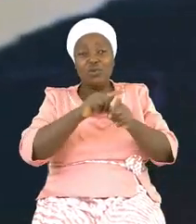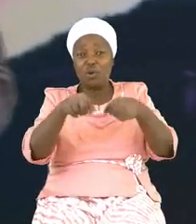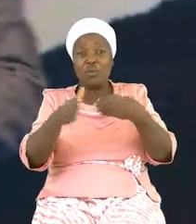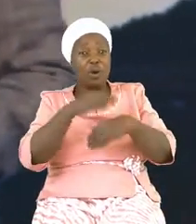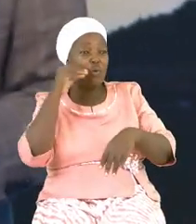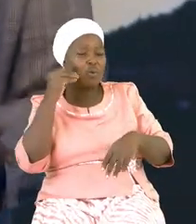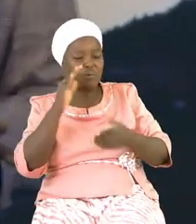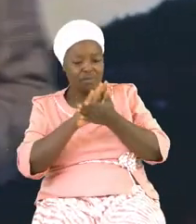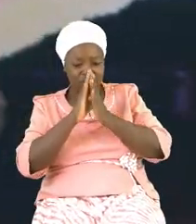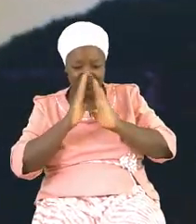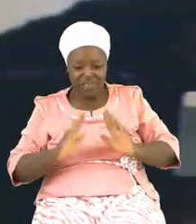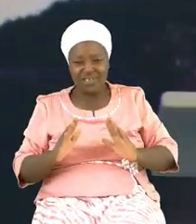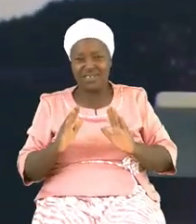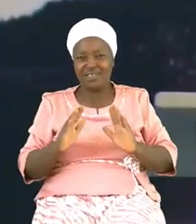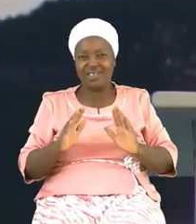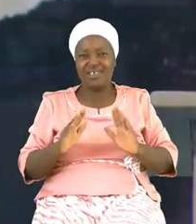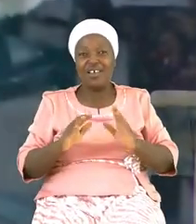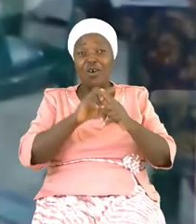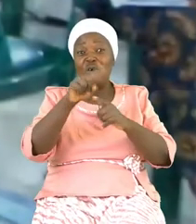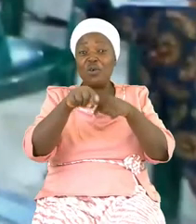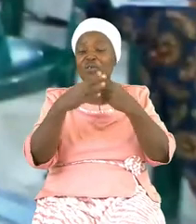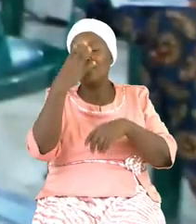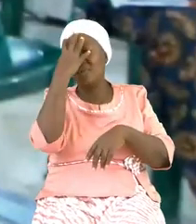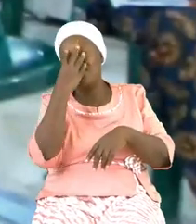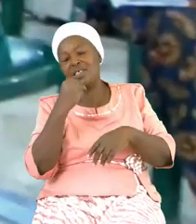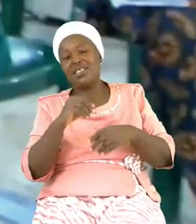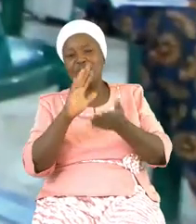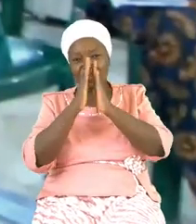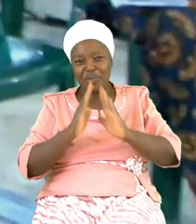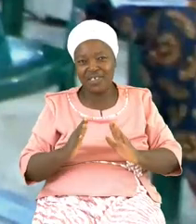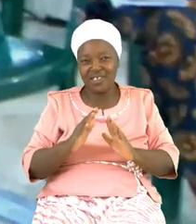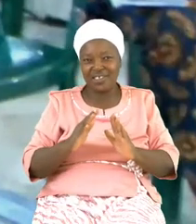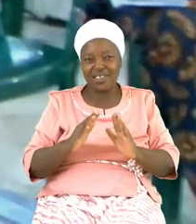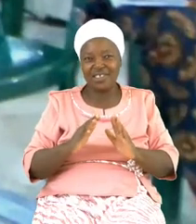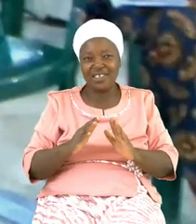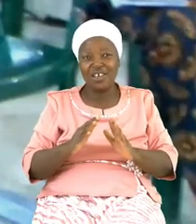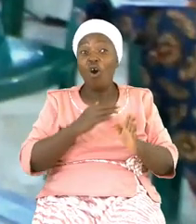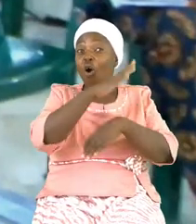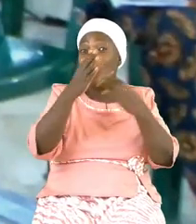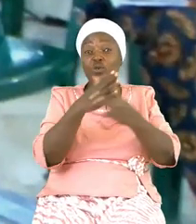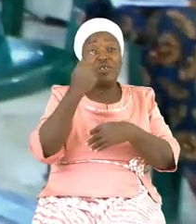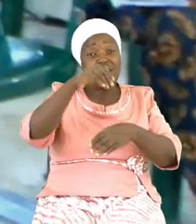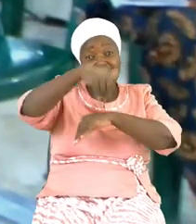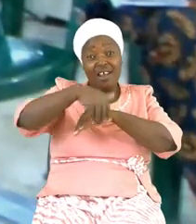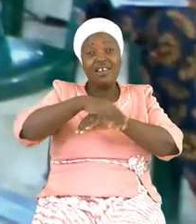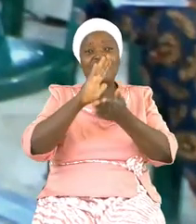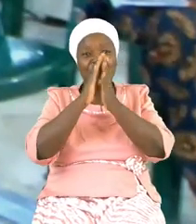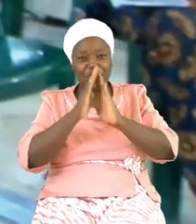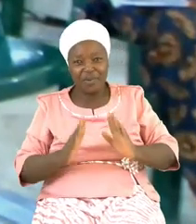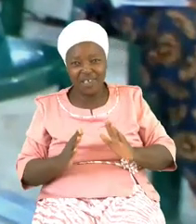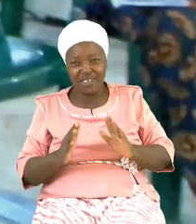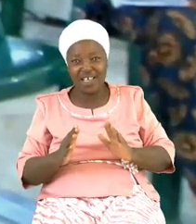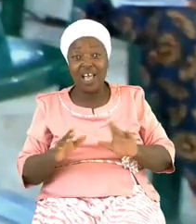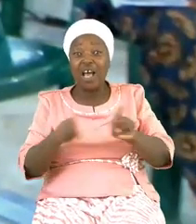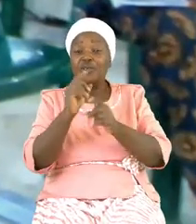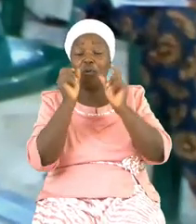peace. When you are going to sleep, peace. All through the night, peace. As you wake up in the